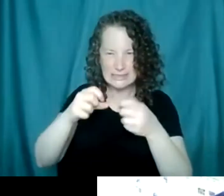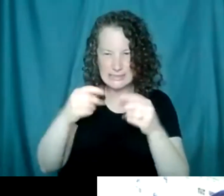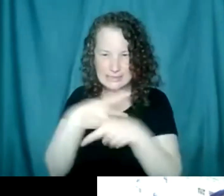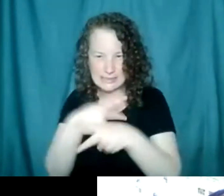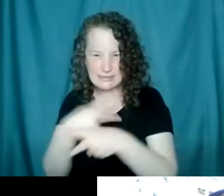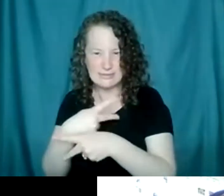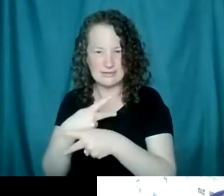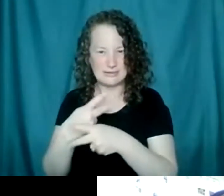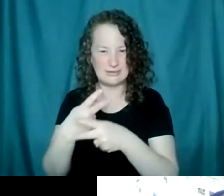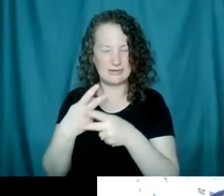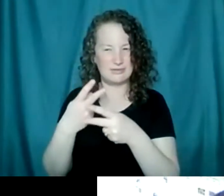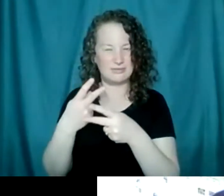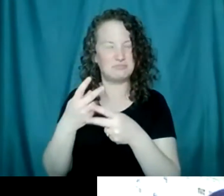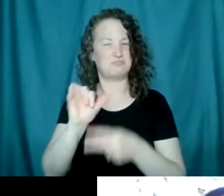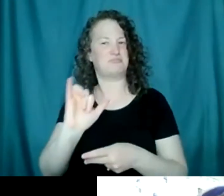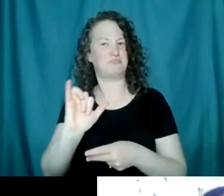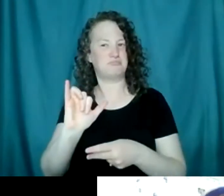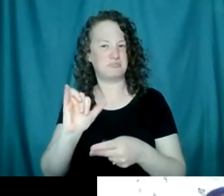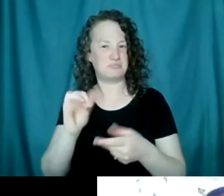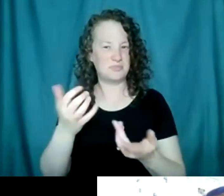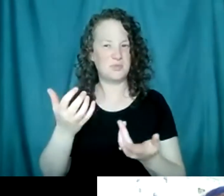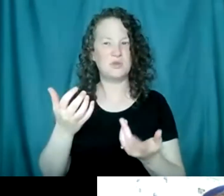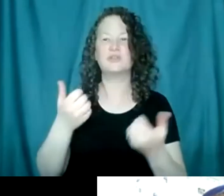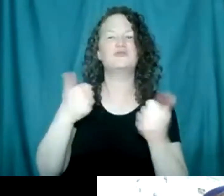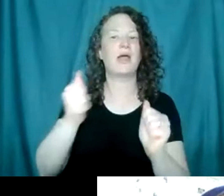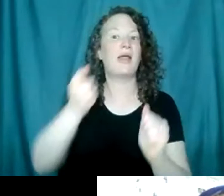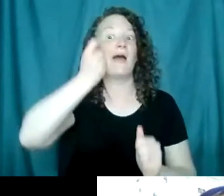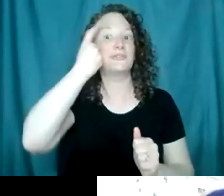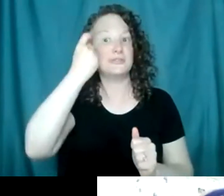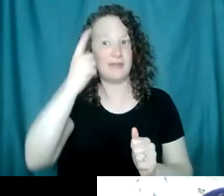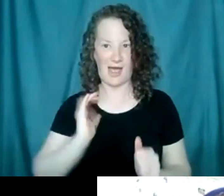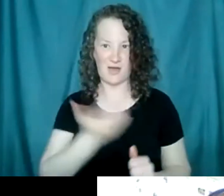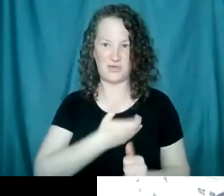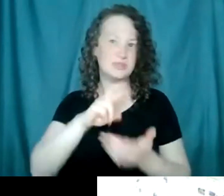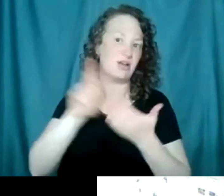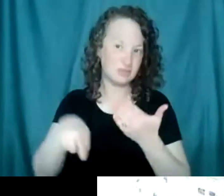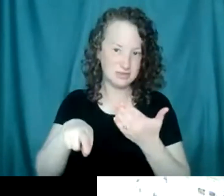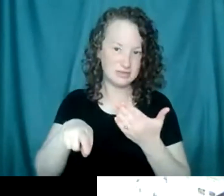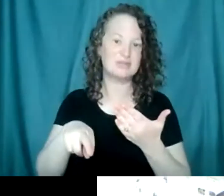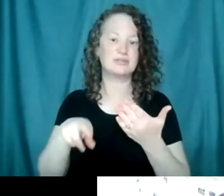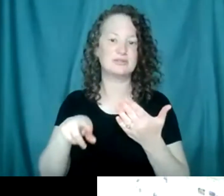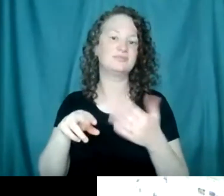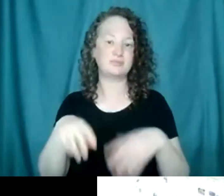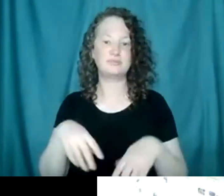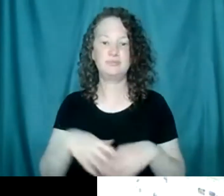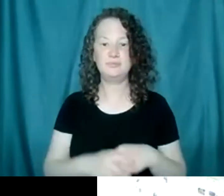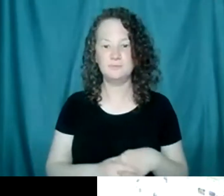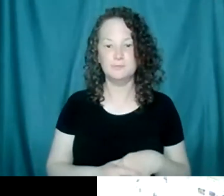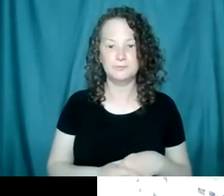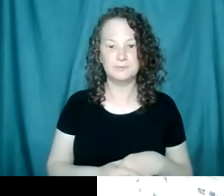help us inform on some of the results that we're seeing with like the microorganisms and the carbon cycling and all